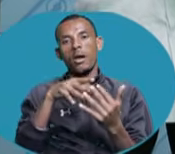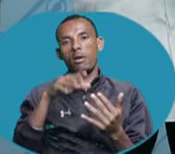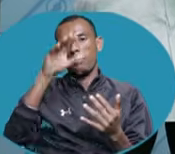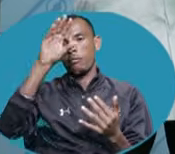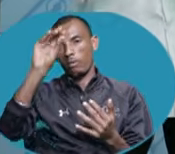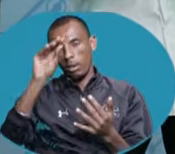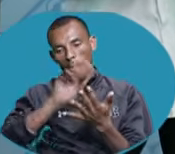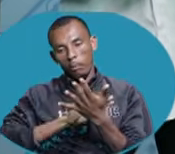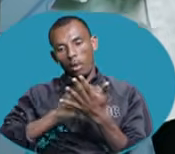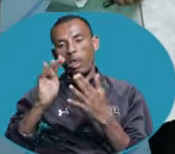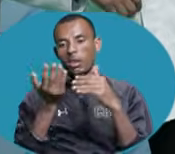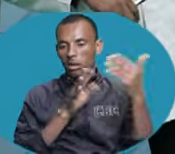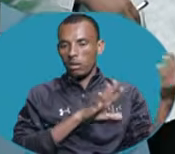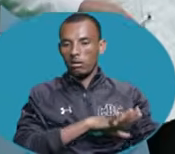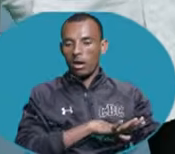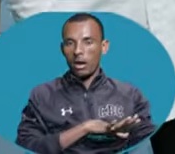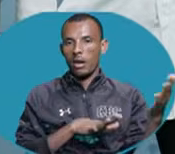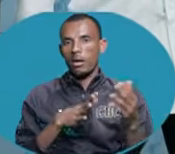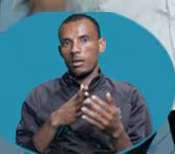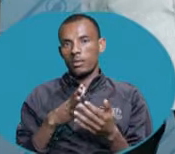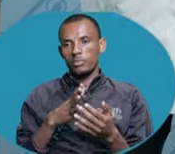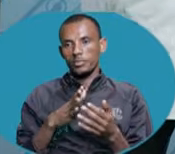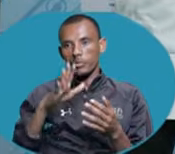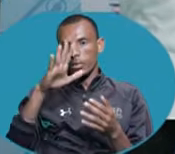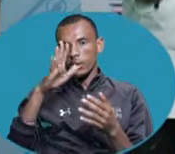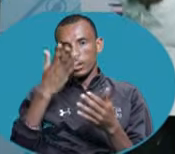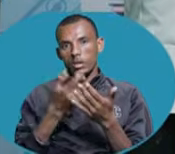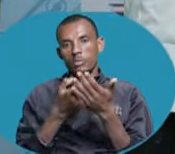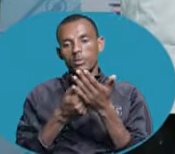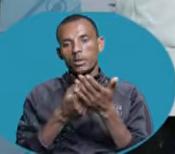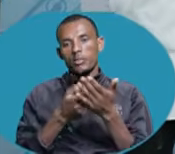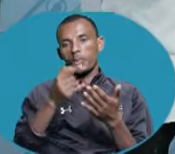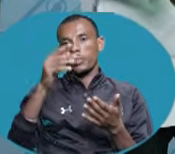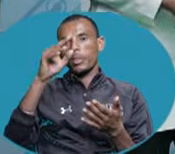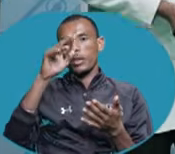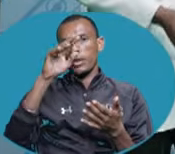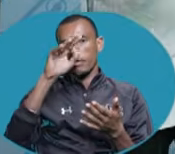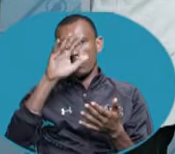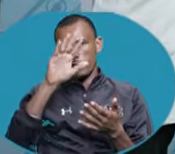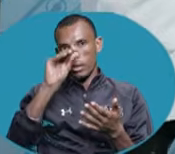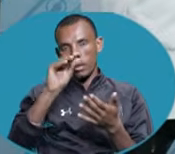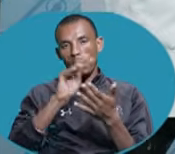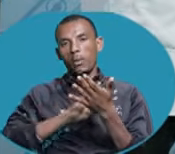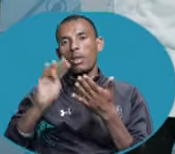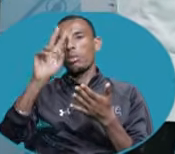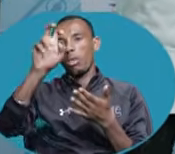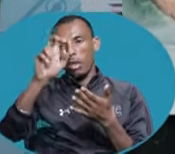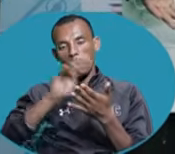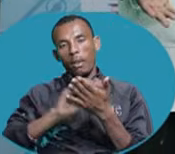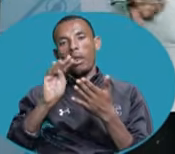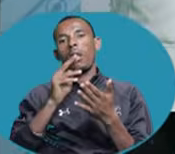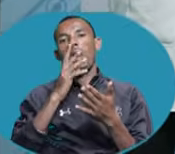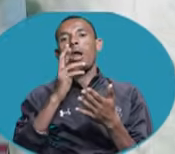Russians. The other consequence, USA and USSR become superpower of the